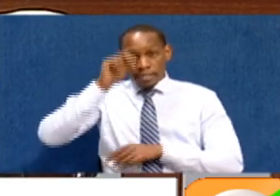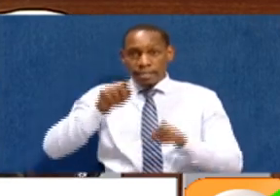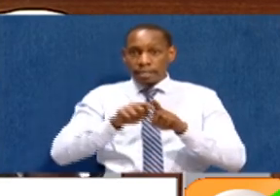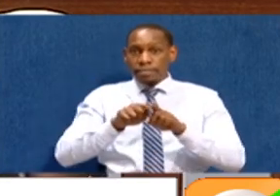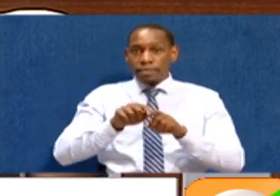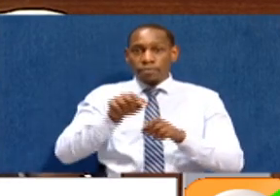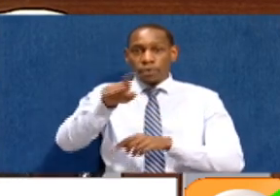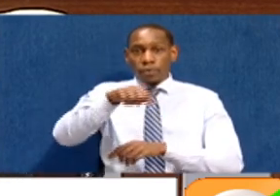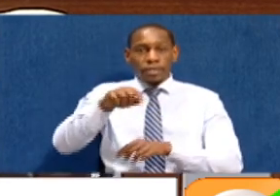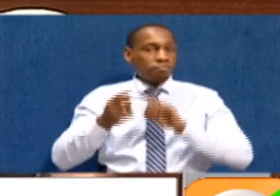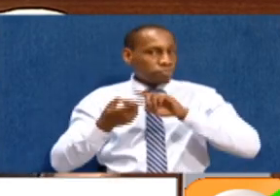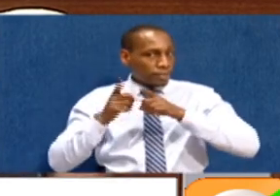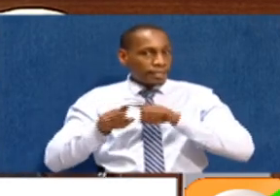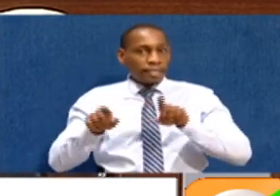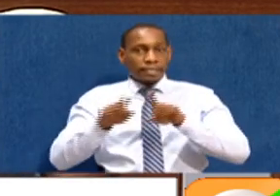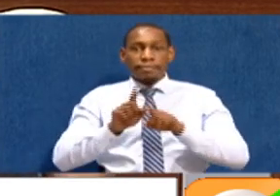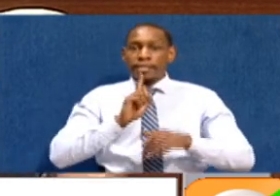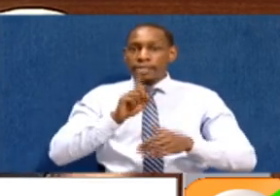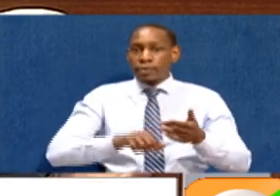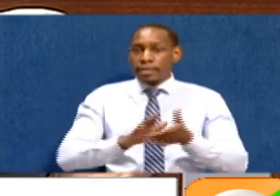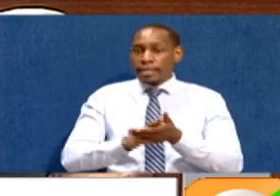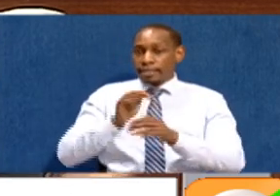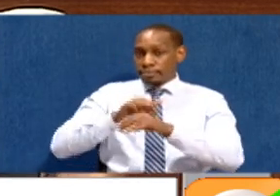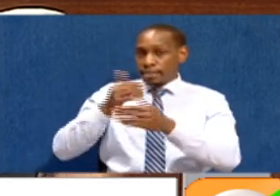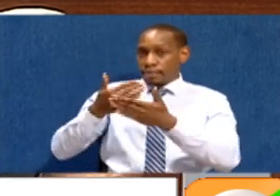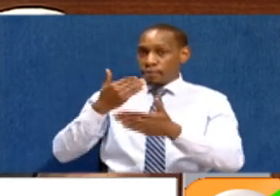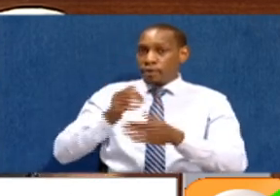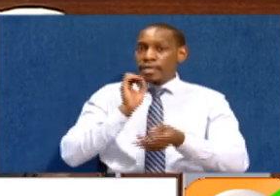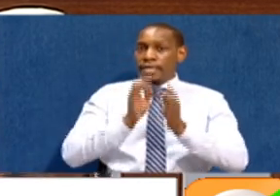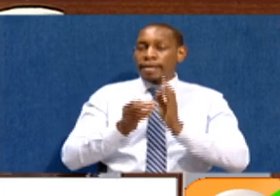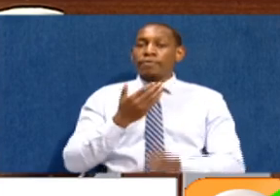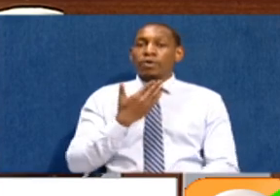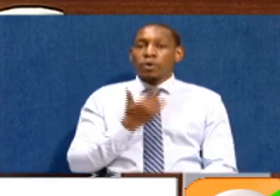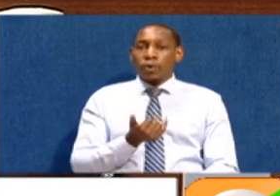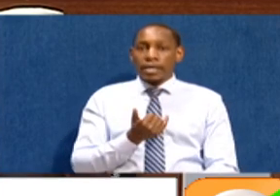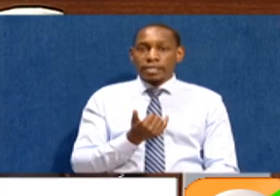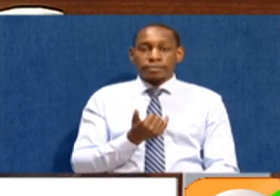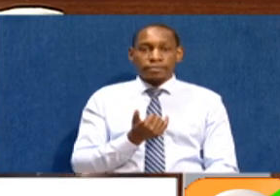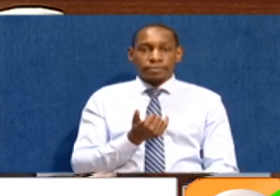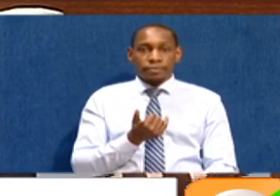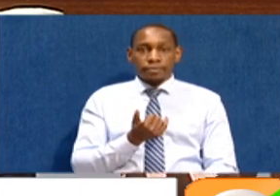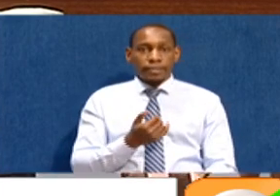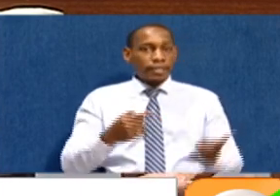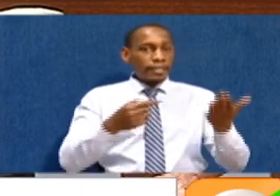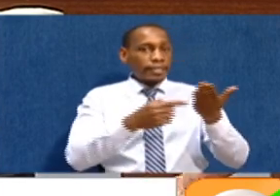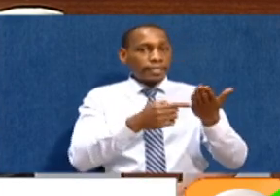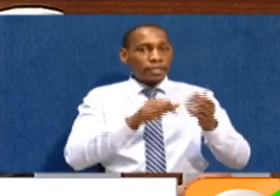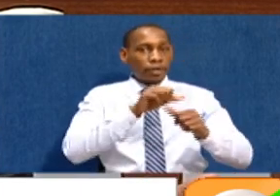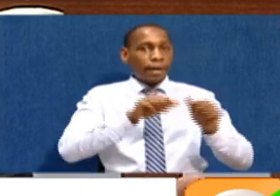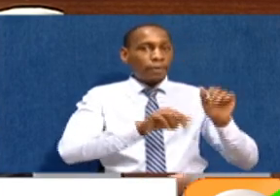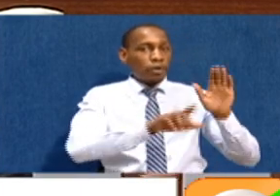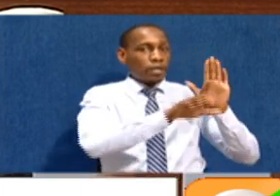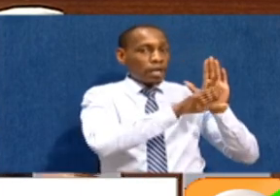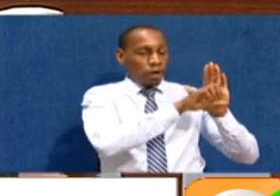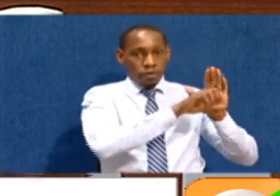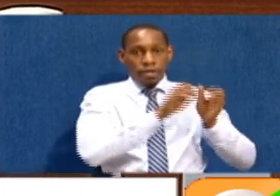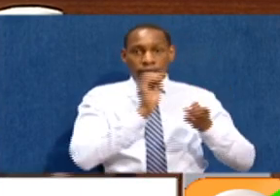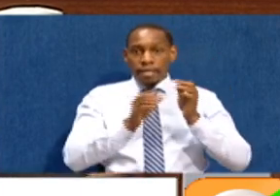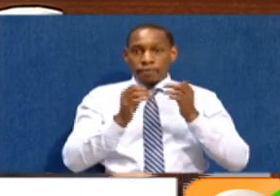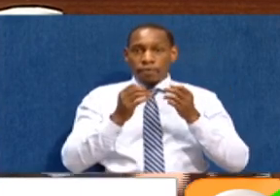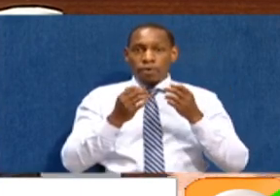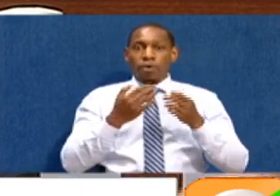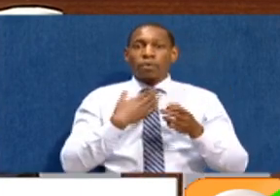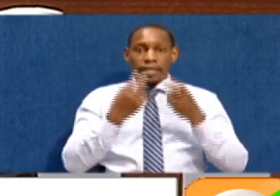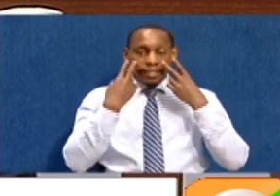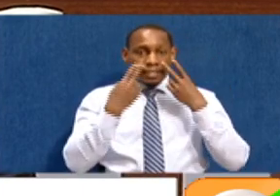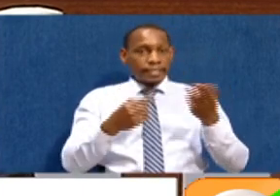asking ourselves, and I've said at the very outset, that if you want to be mechanistic about the law, if you want to look at the black